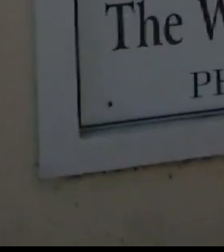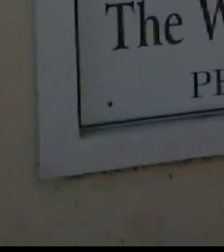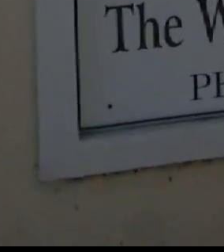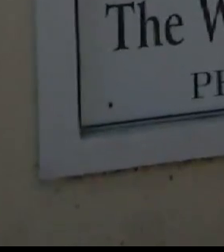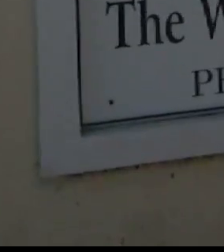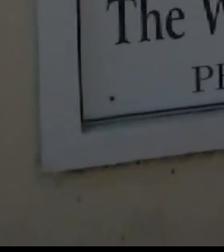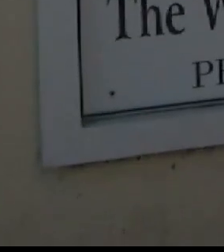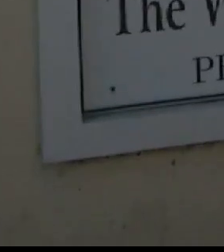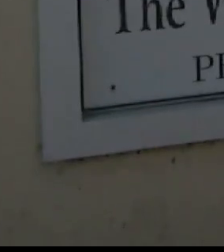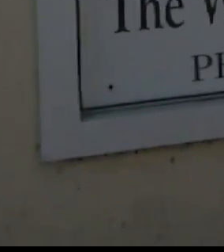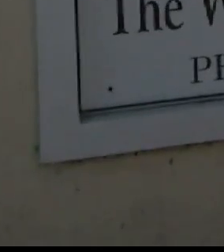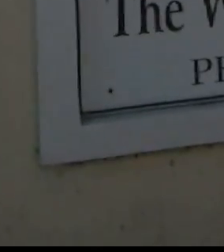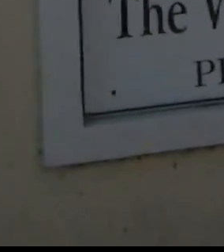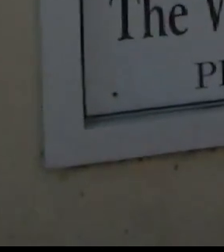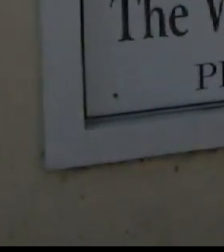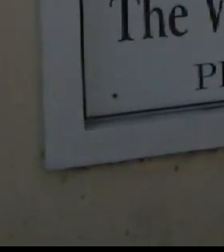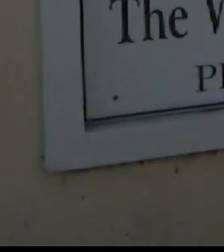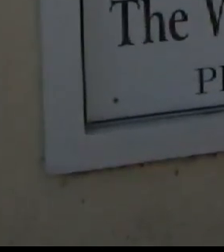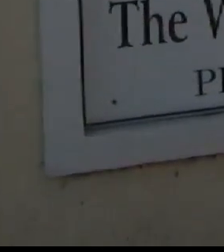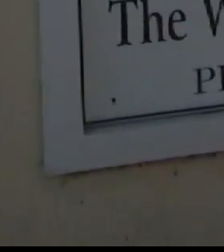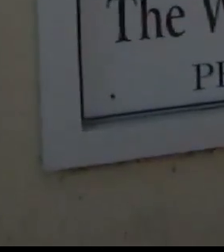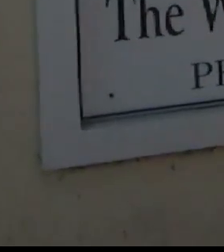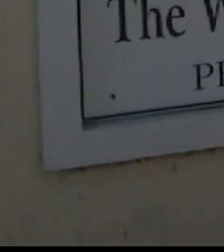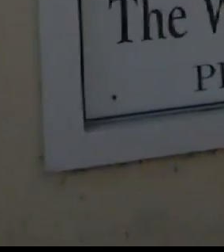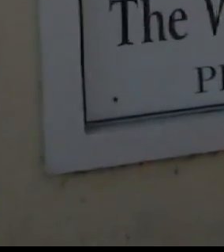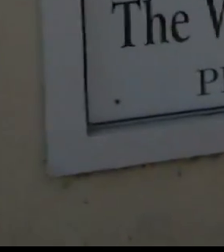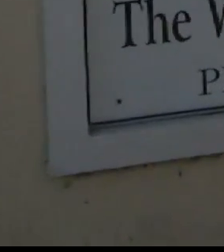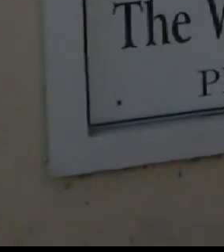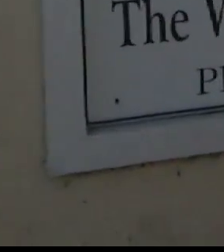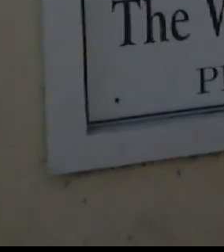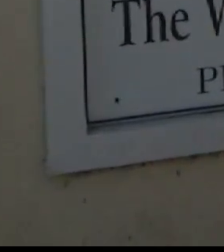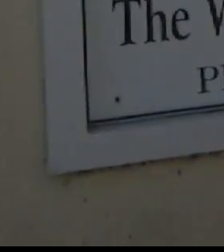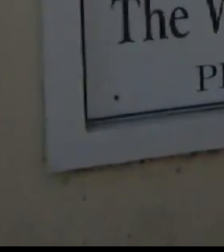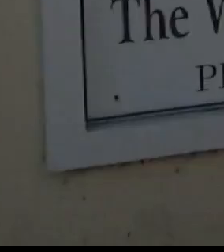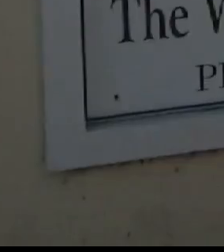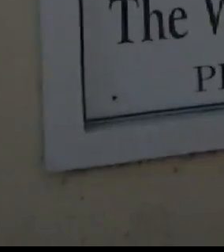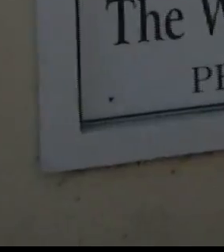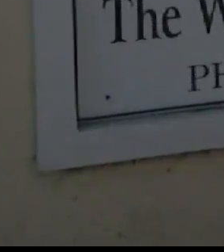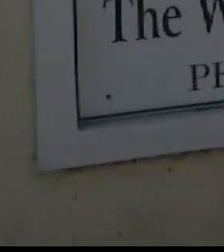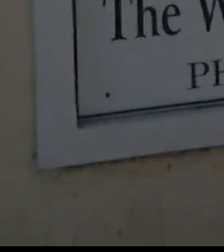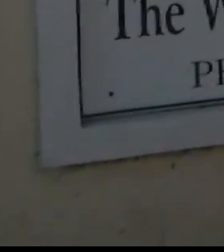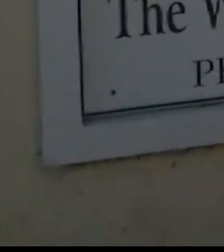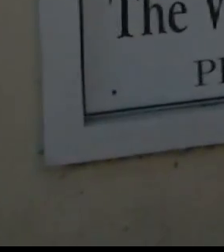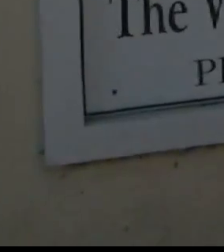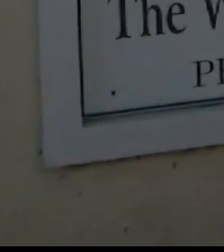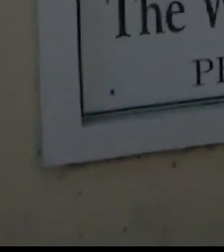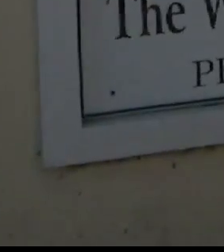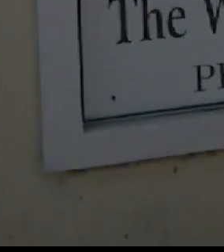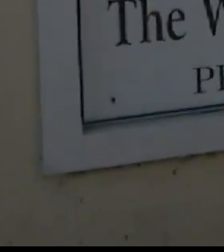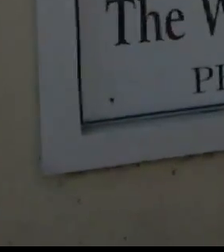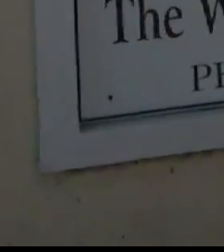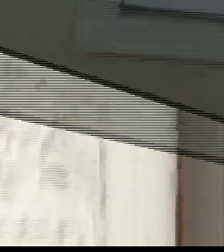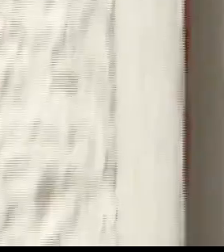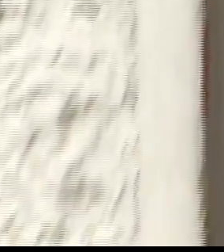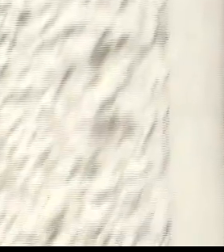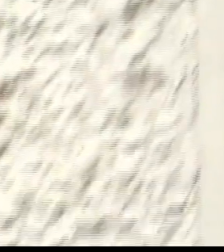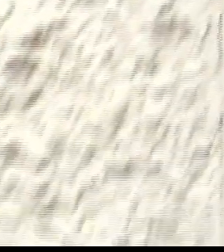Police investigating the death of a female here at the Willimae Pratt Center for Girls. We've got the details, so stay tuned.